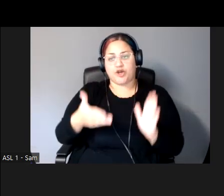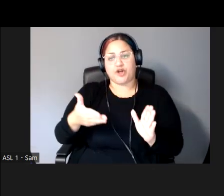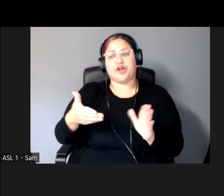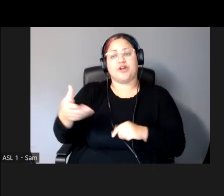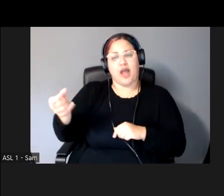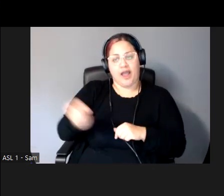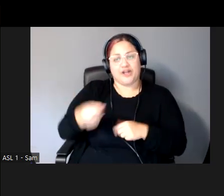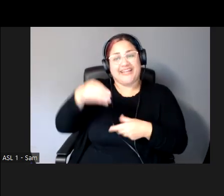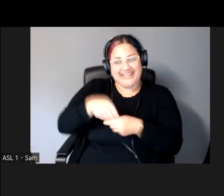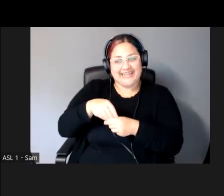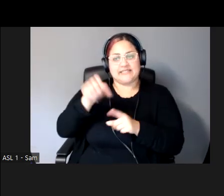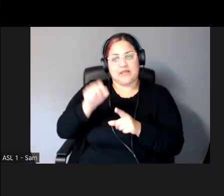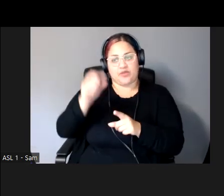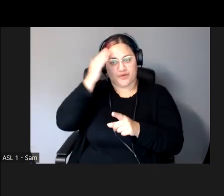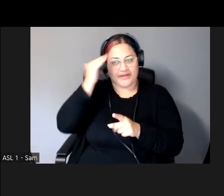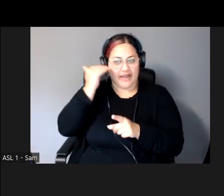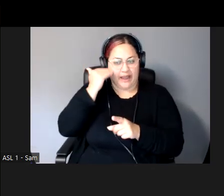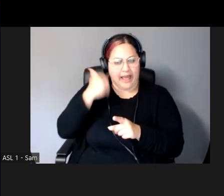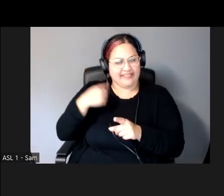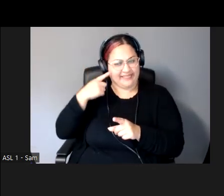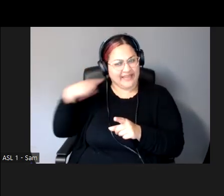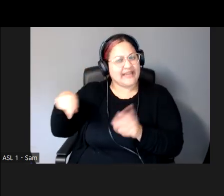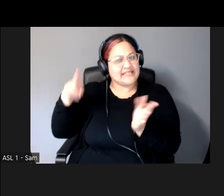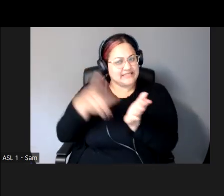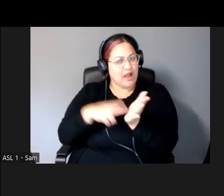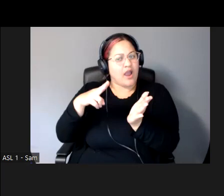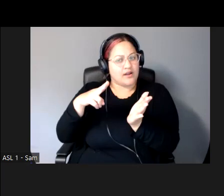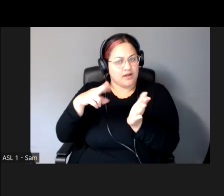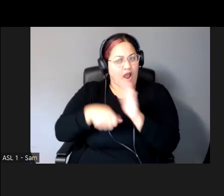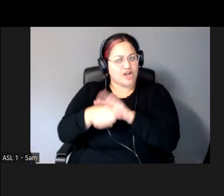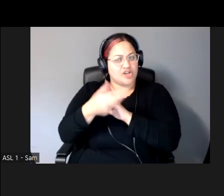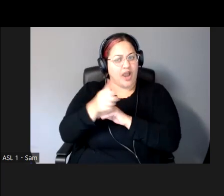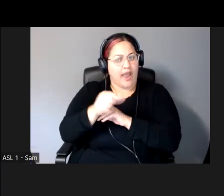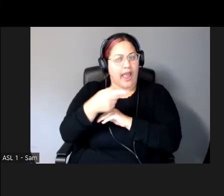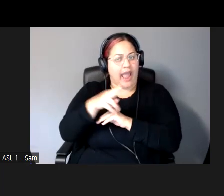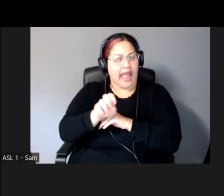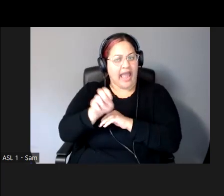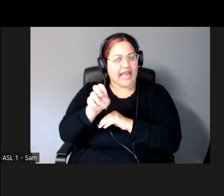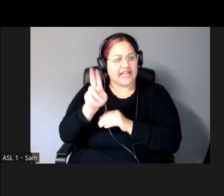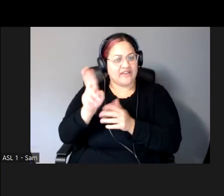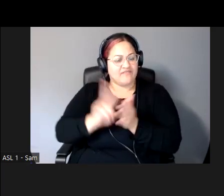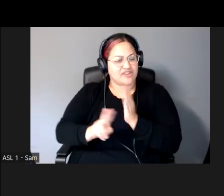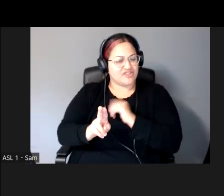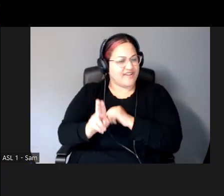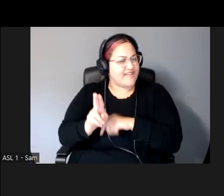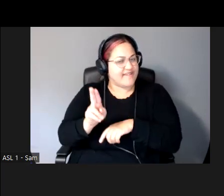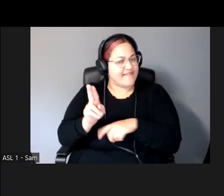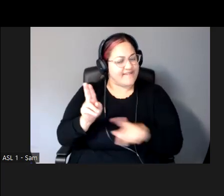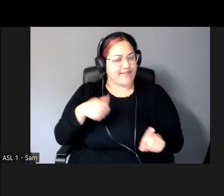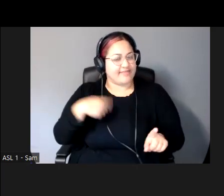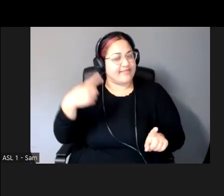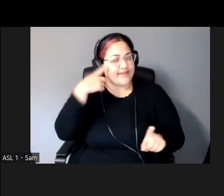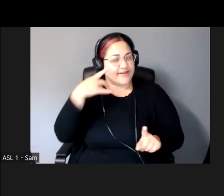a signatory to the Hague Convention. I'm assuming it's South Korea. That I'm not sure whether they're a signatory. If they are, there's